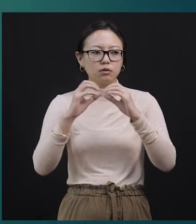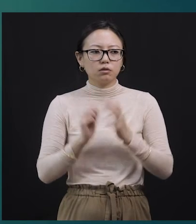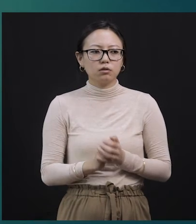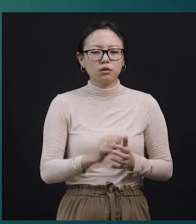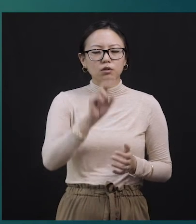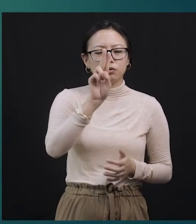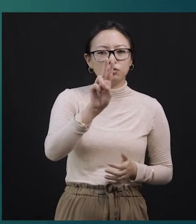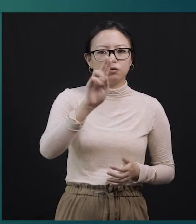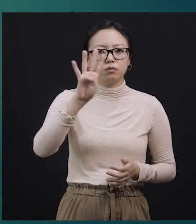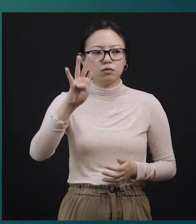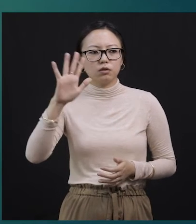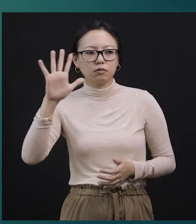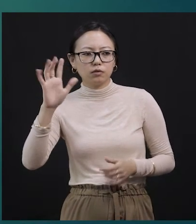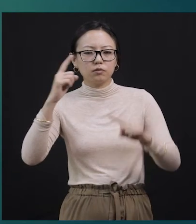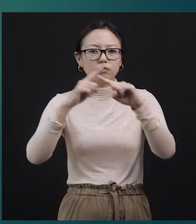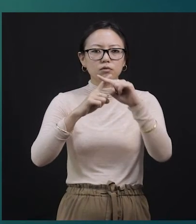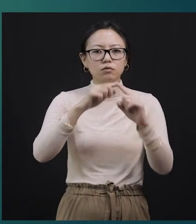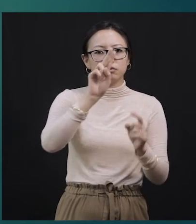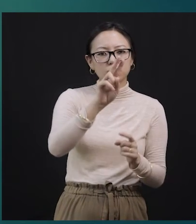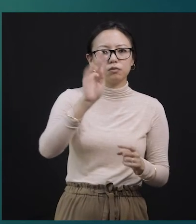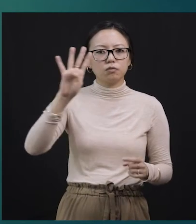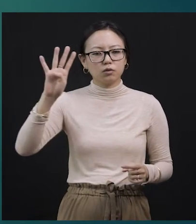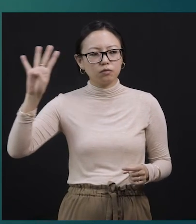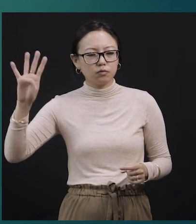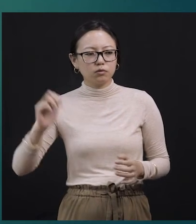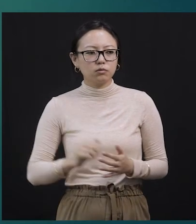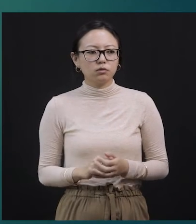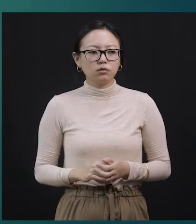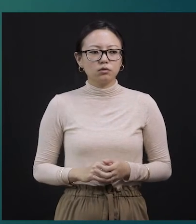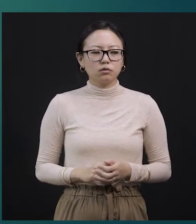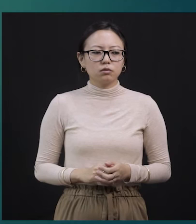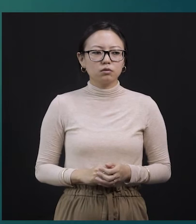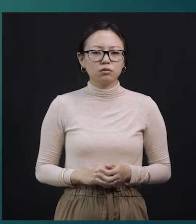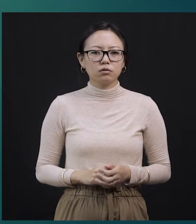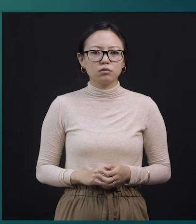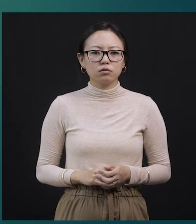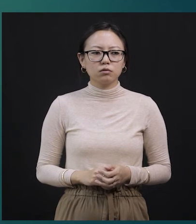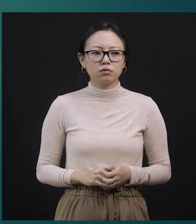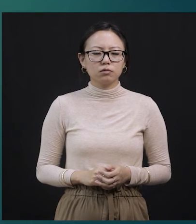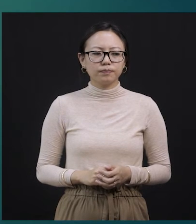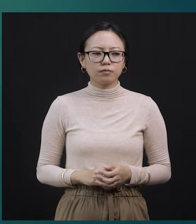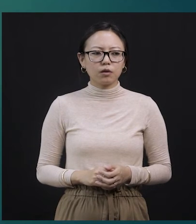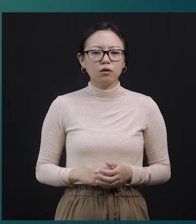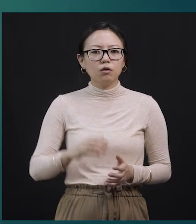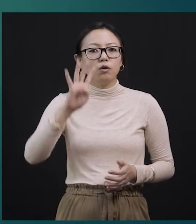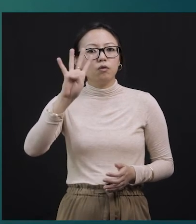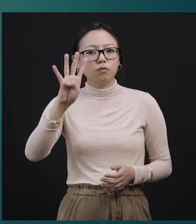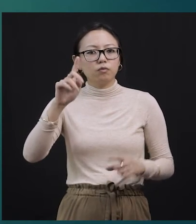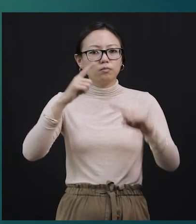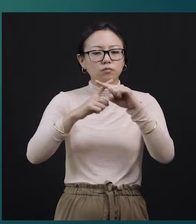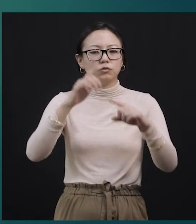245 multiplied with 244. When you multiply them, how much you get, children? Let's see. 4 5s